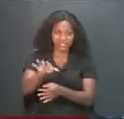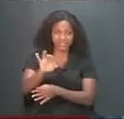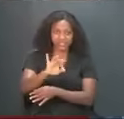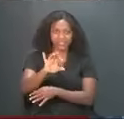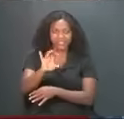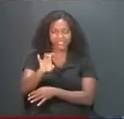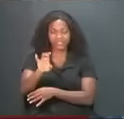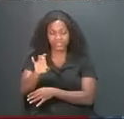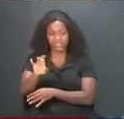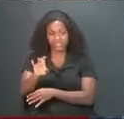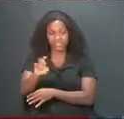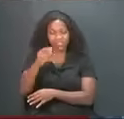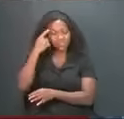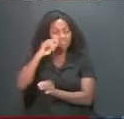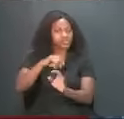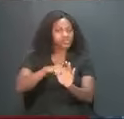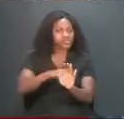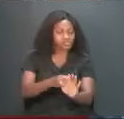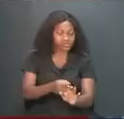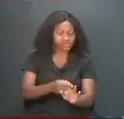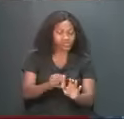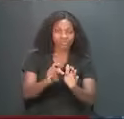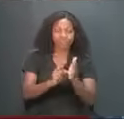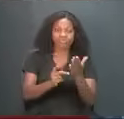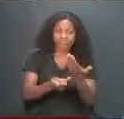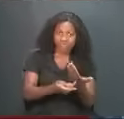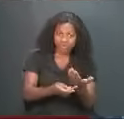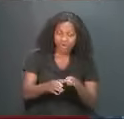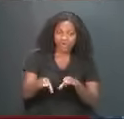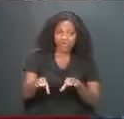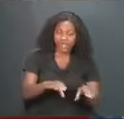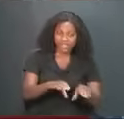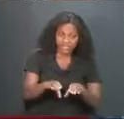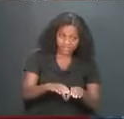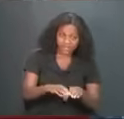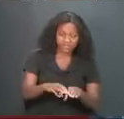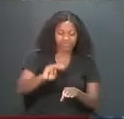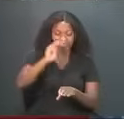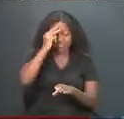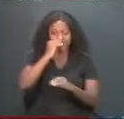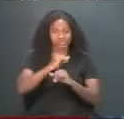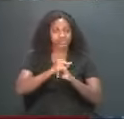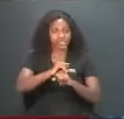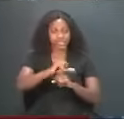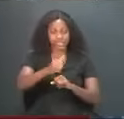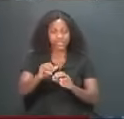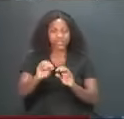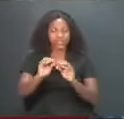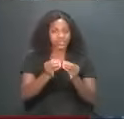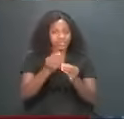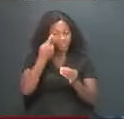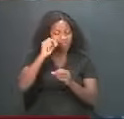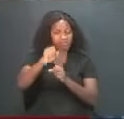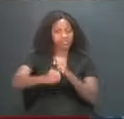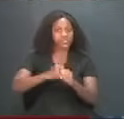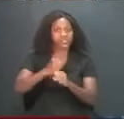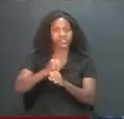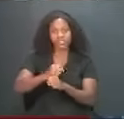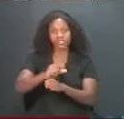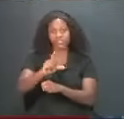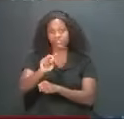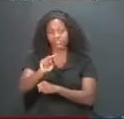12,577,077,977 for the implementation of the programmed activities of the Ministry of Interior and its agencies for the fiscal year